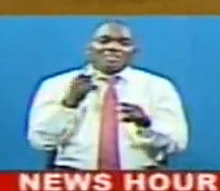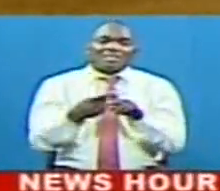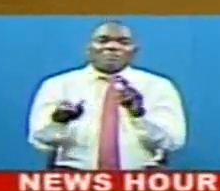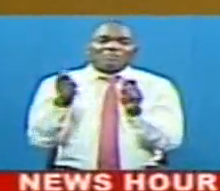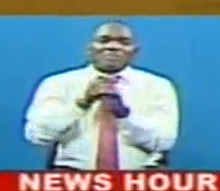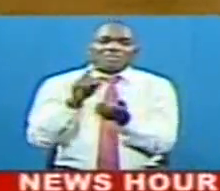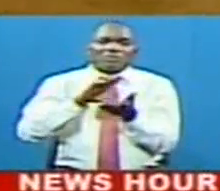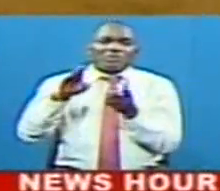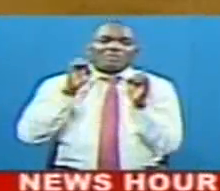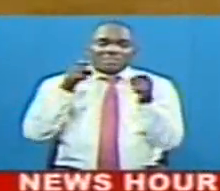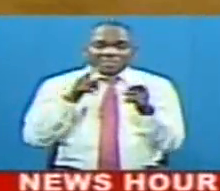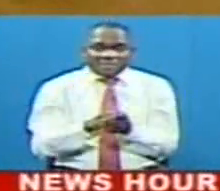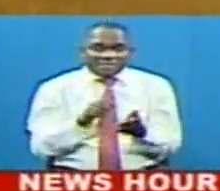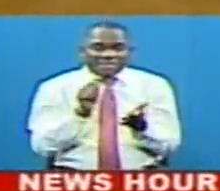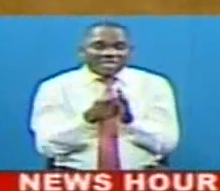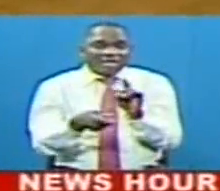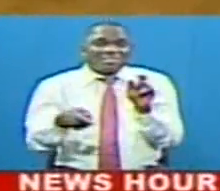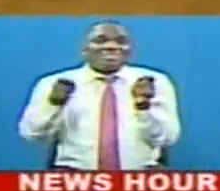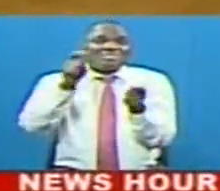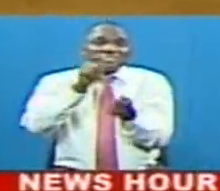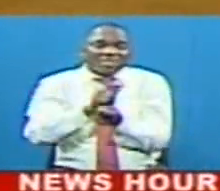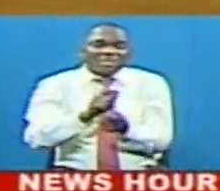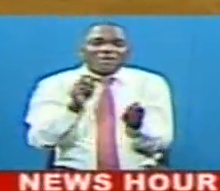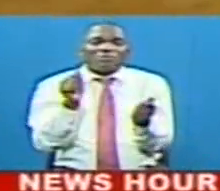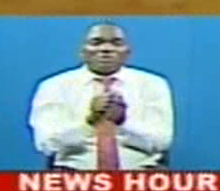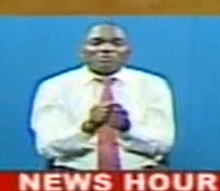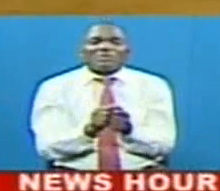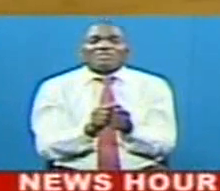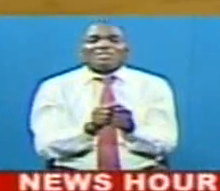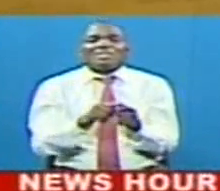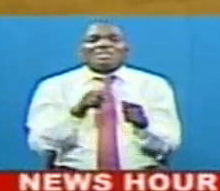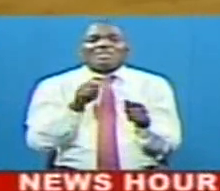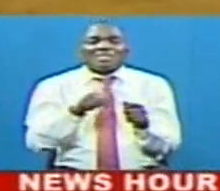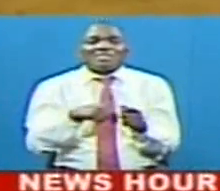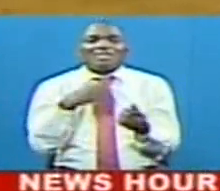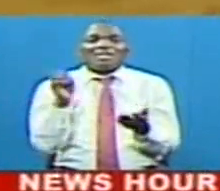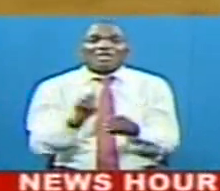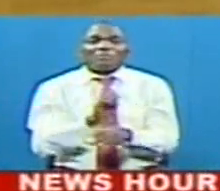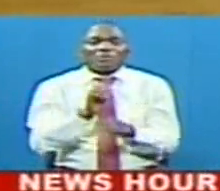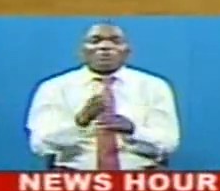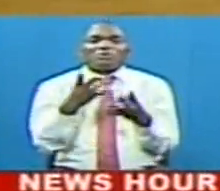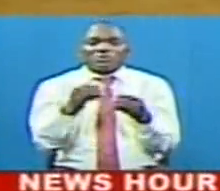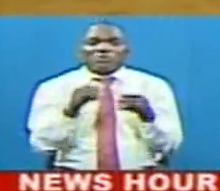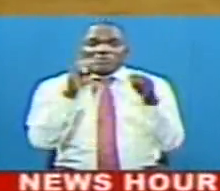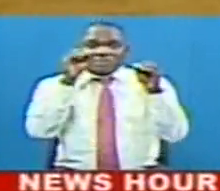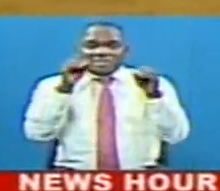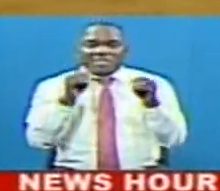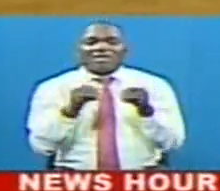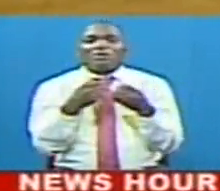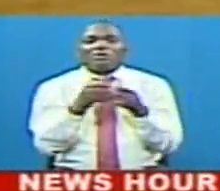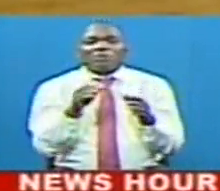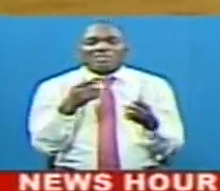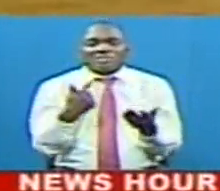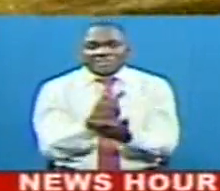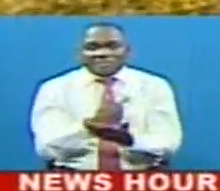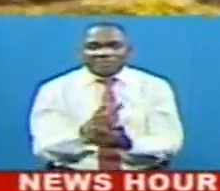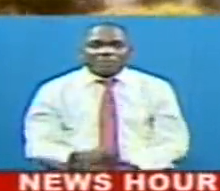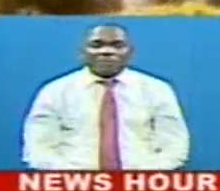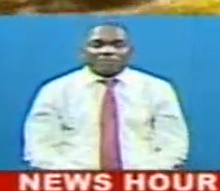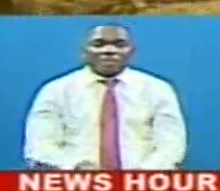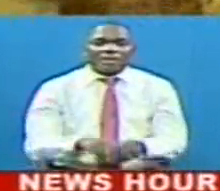of Education. These transformations were among the measures being employed to address the teacher deficit in the